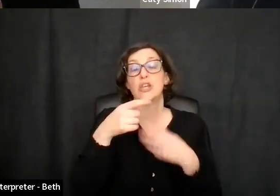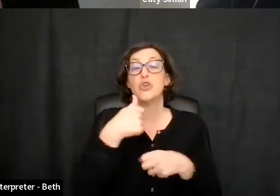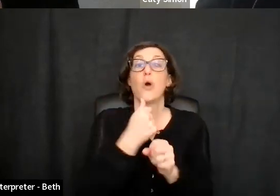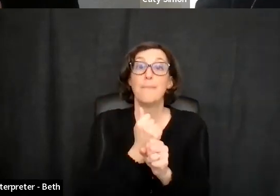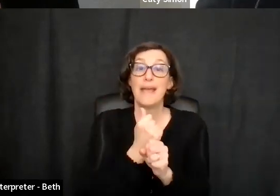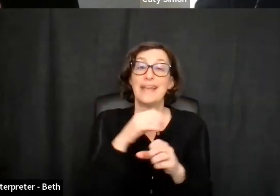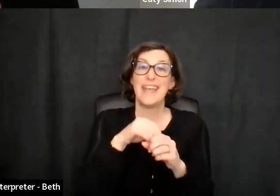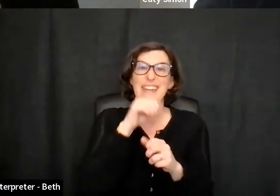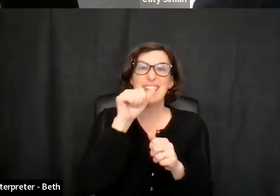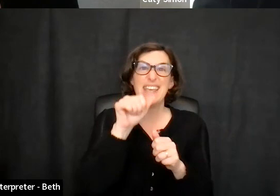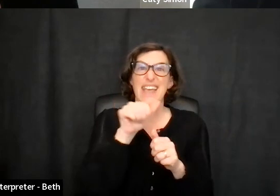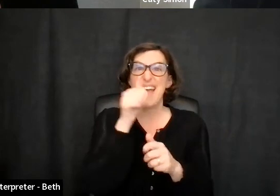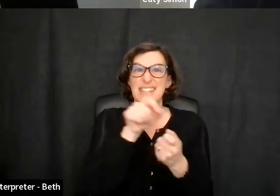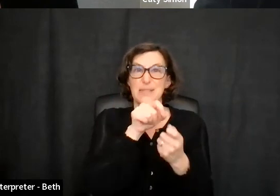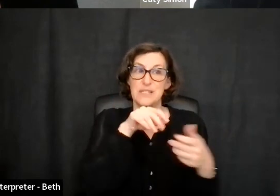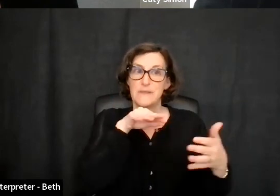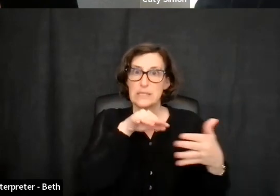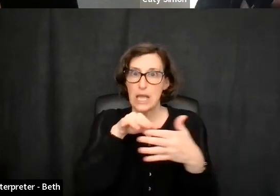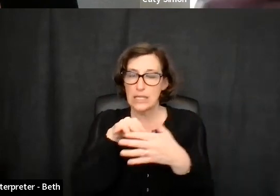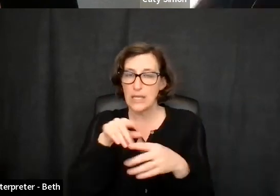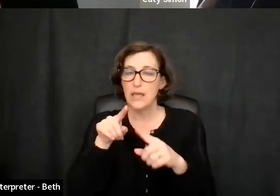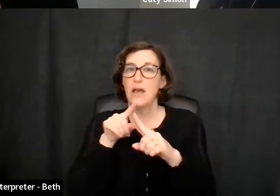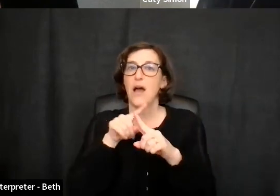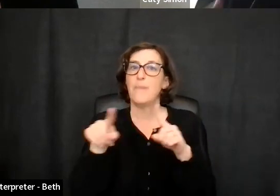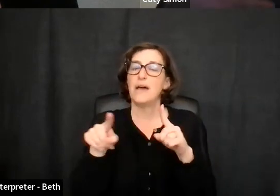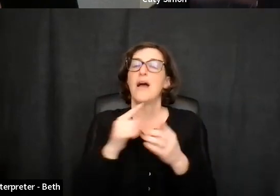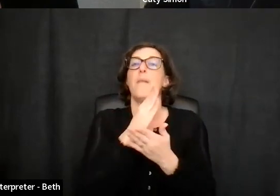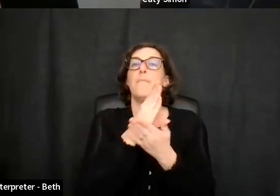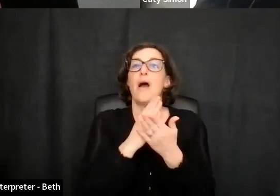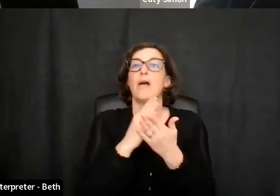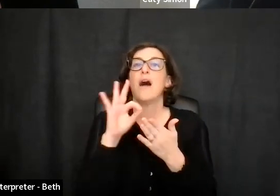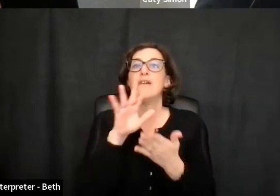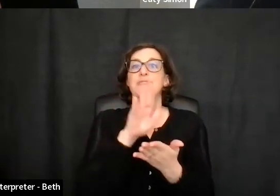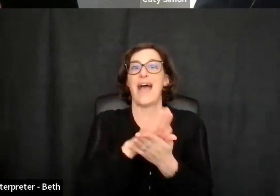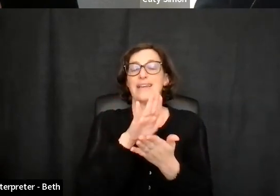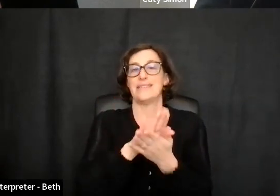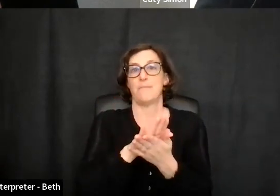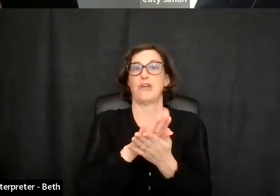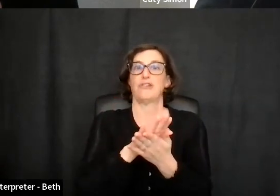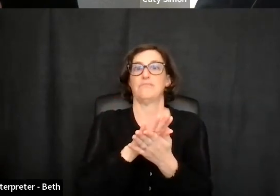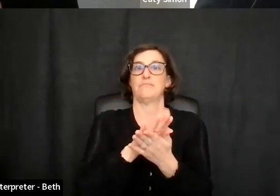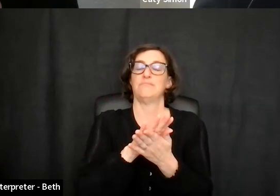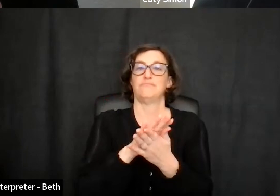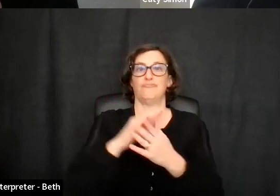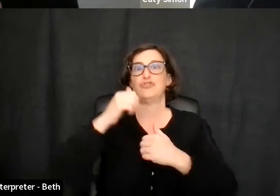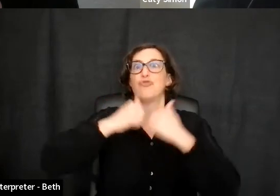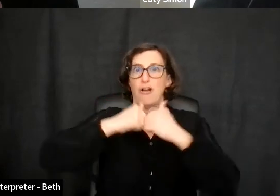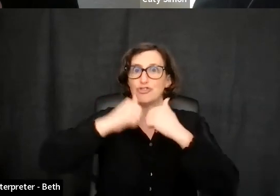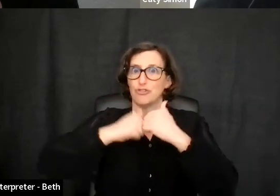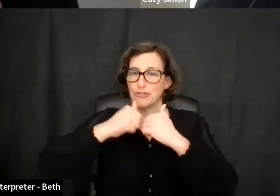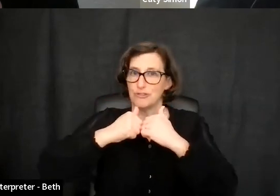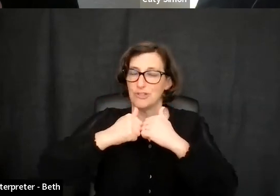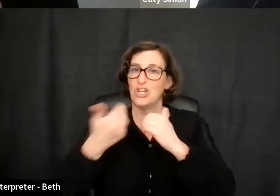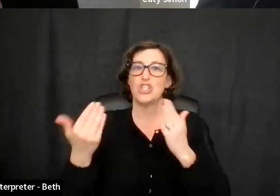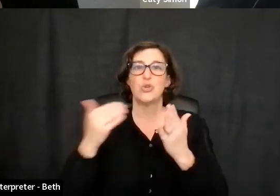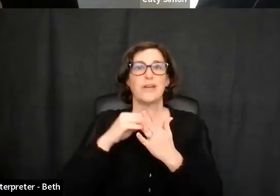within any particular study, but a part of the academic infrastructure, so that, you know, so that